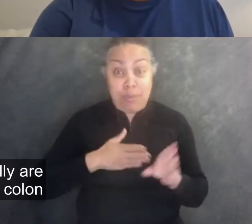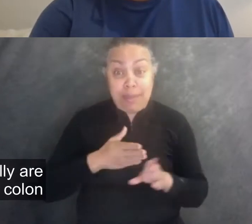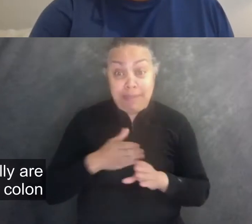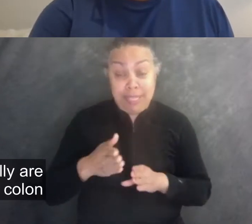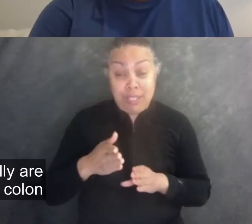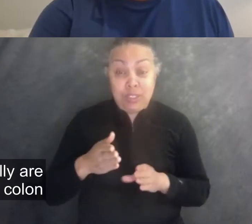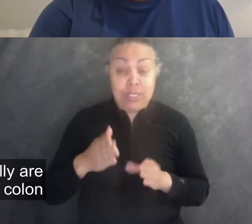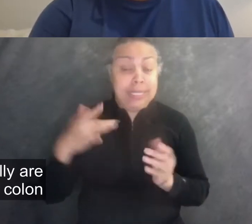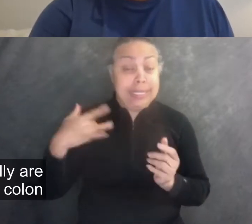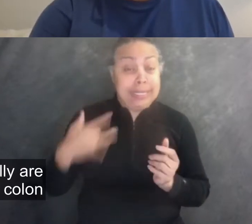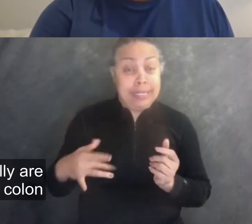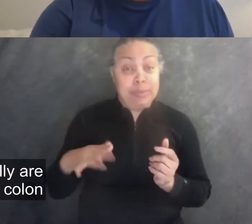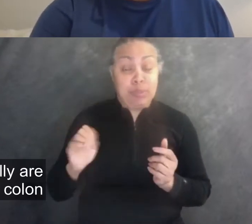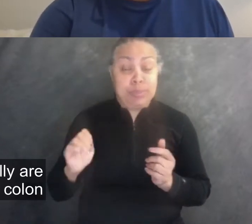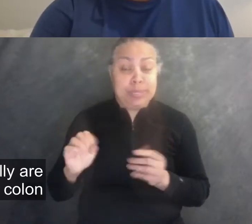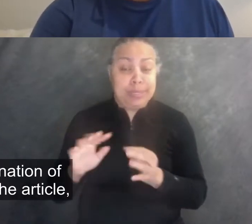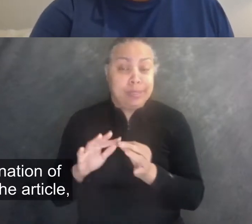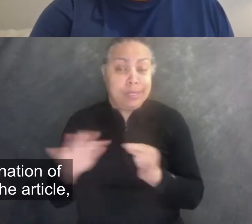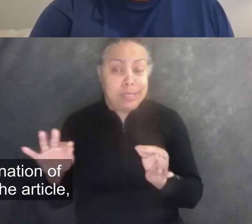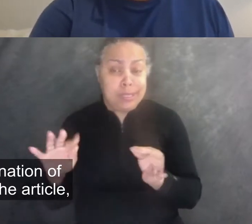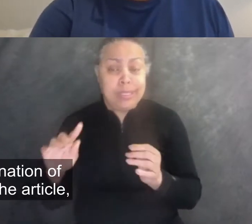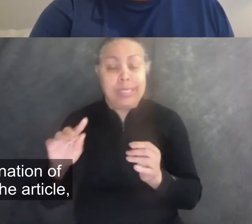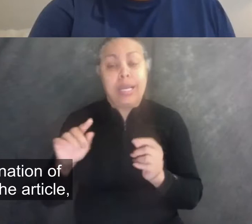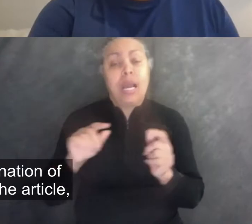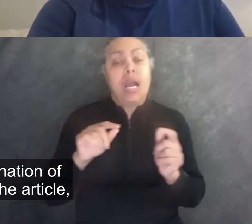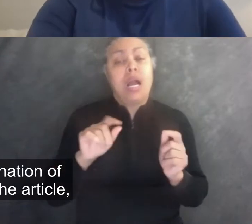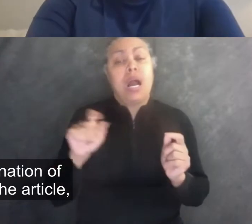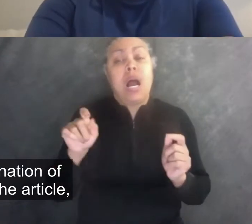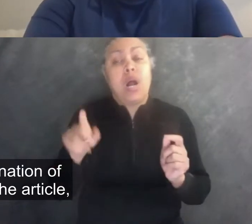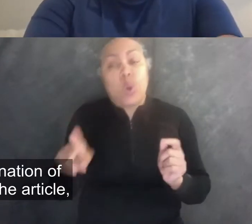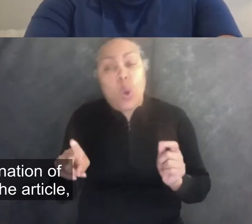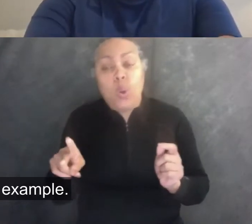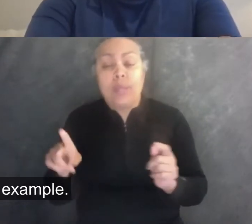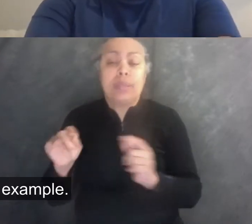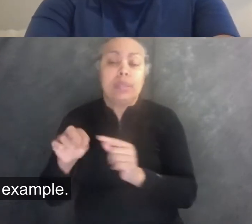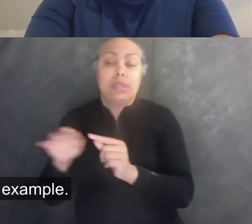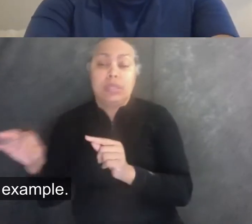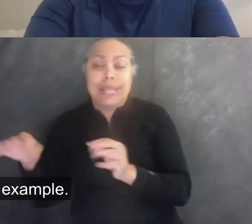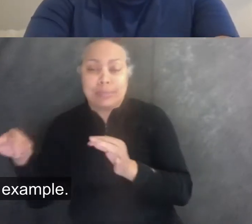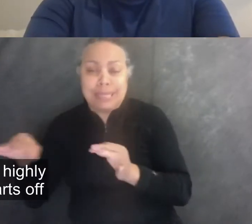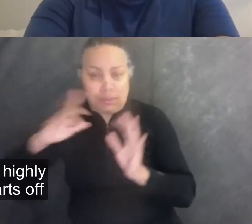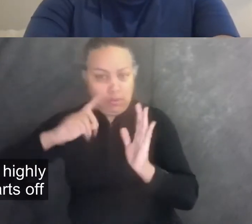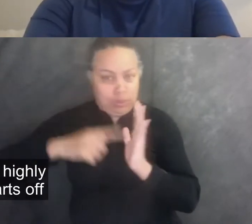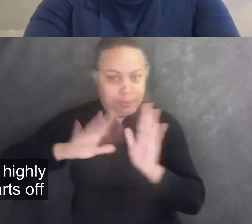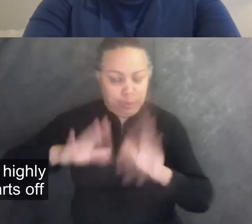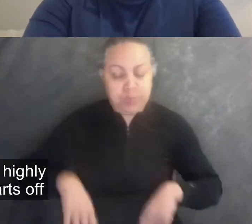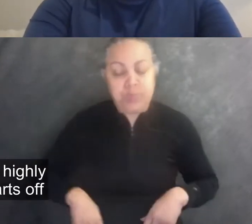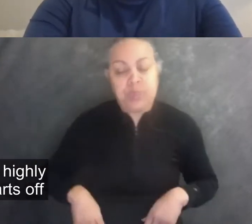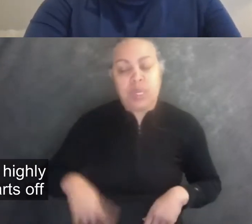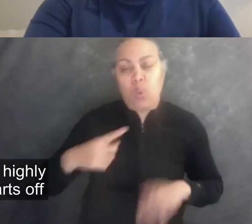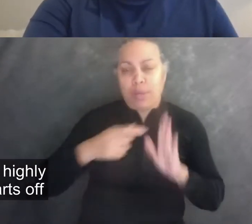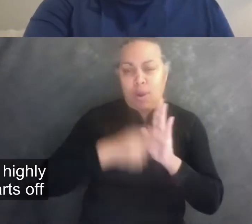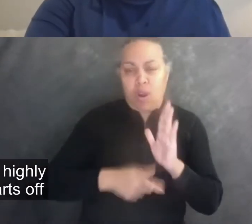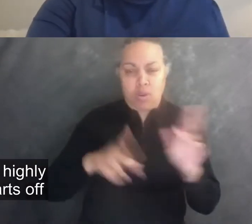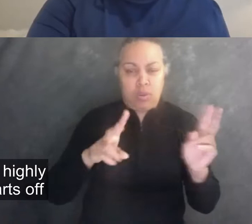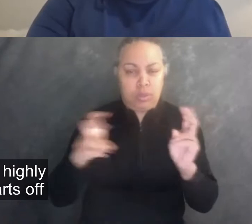are a phrase, then a colon, and then an explanation of what's going on in the article. Like, I'll give you an example. One of my most